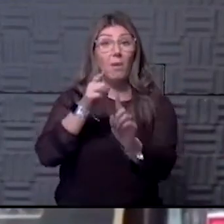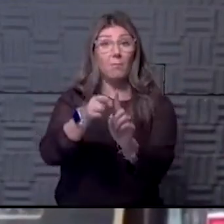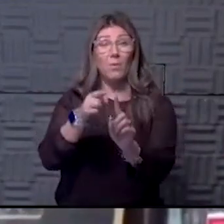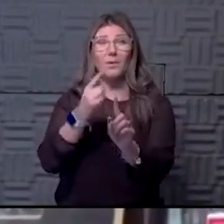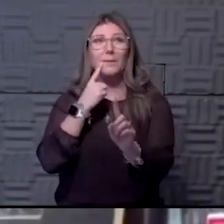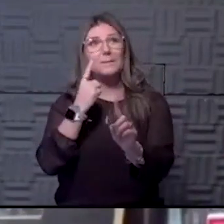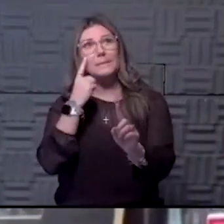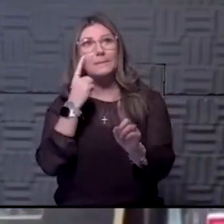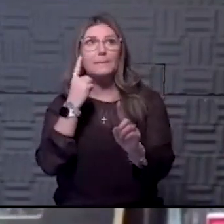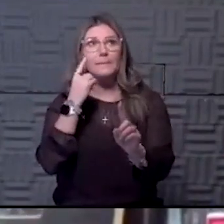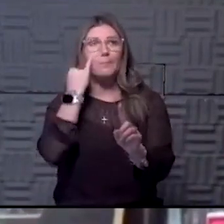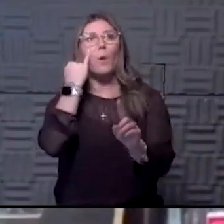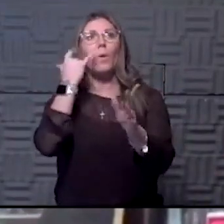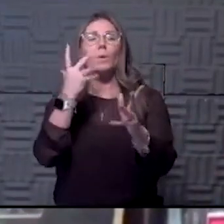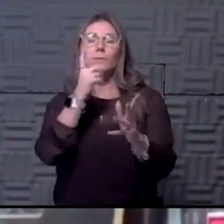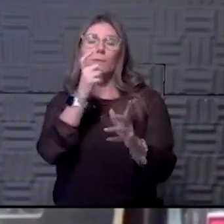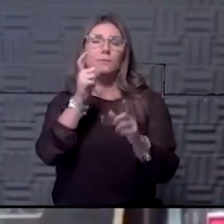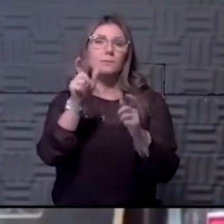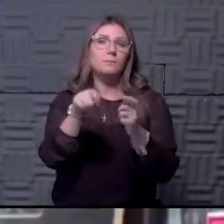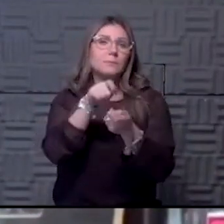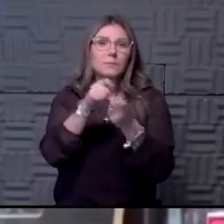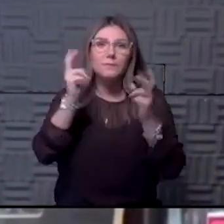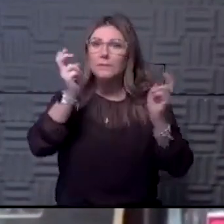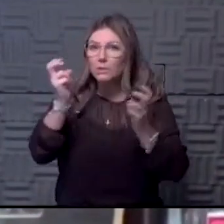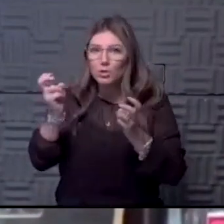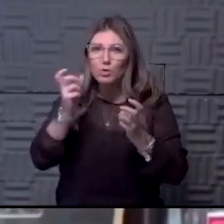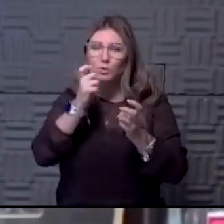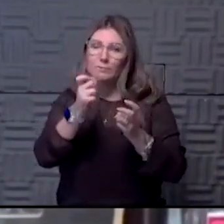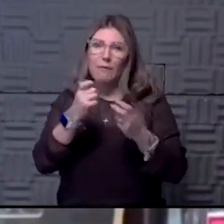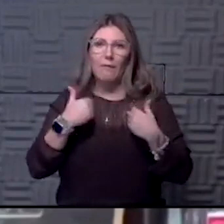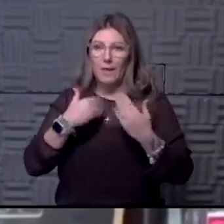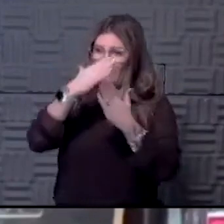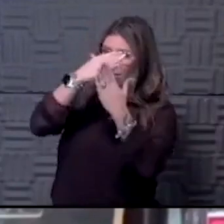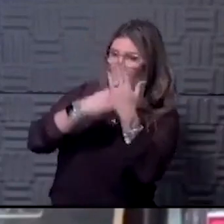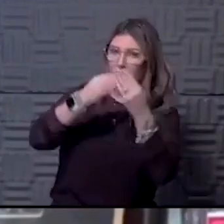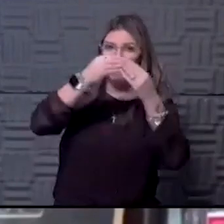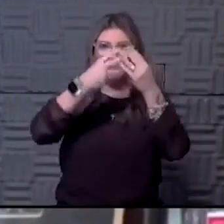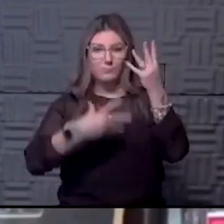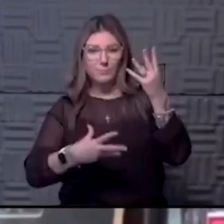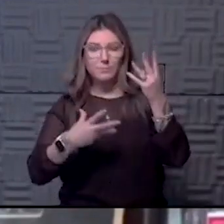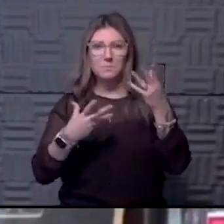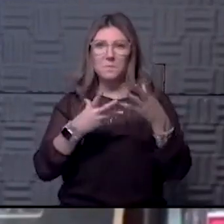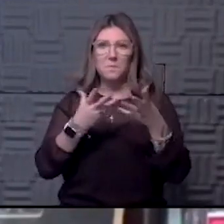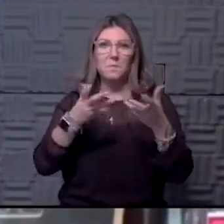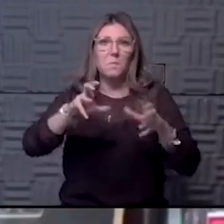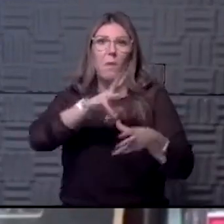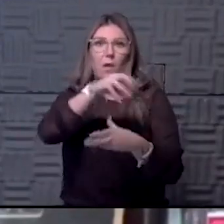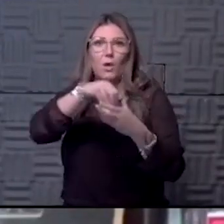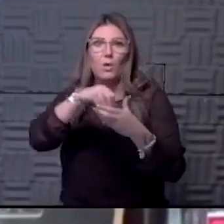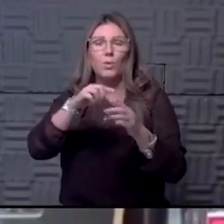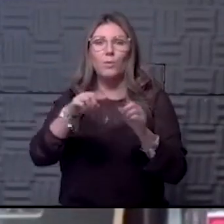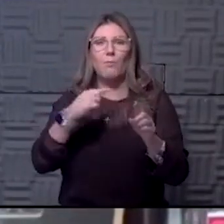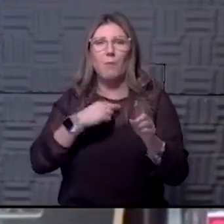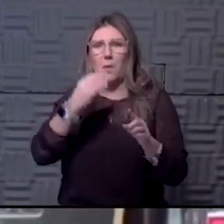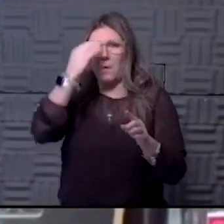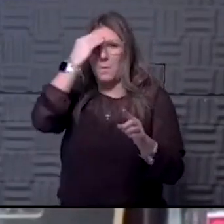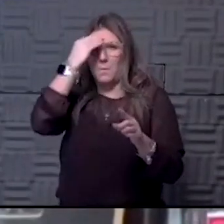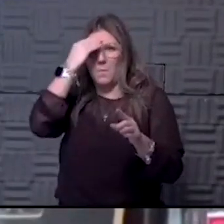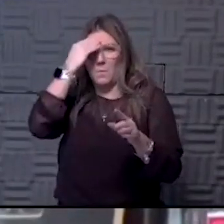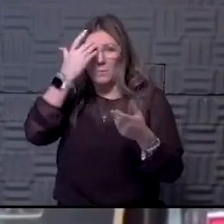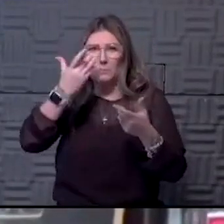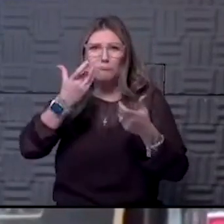not a specific issue. It's not that I have a list of things that I would not want included. I just know, in trying to garner the